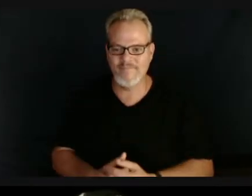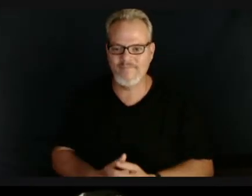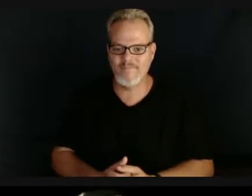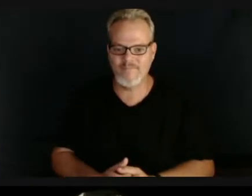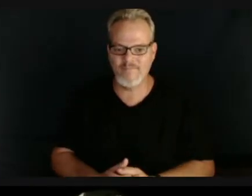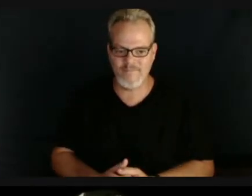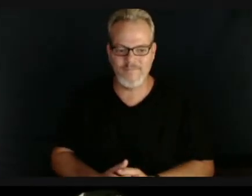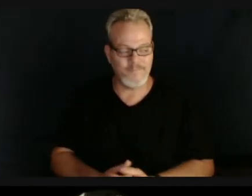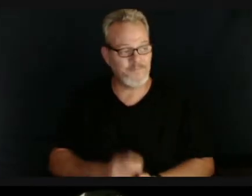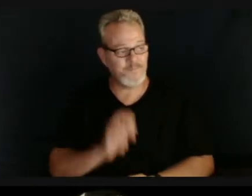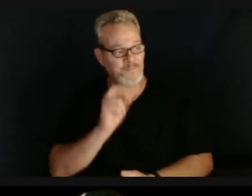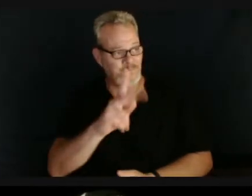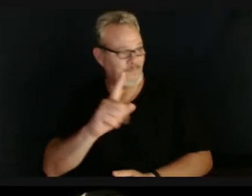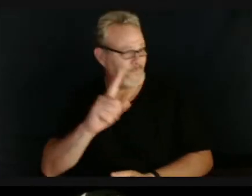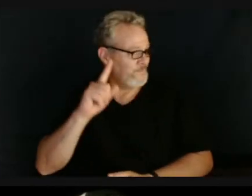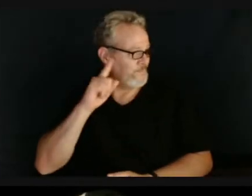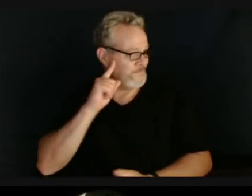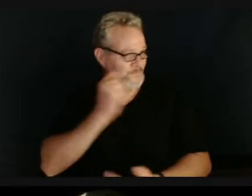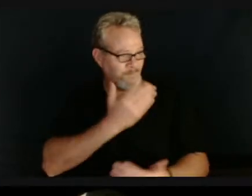Yeah, sounds good.